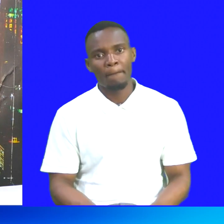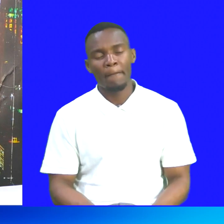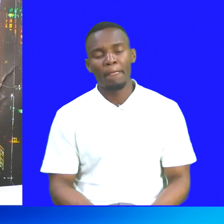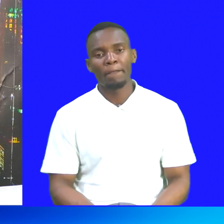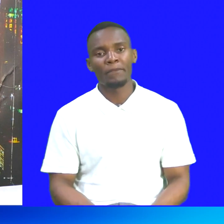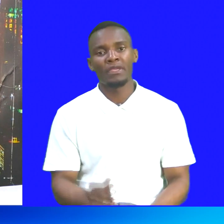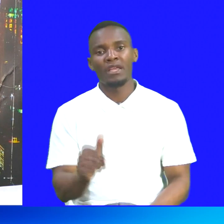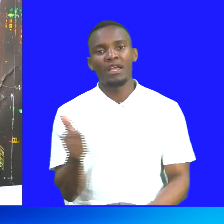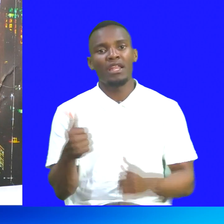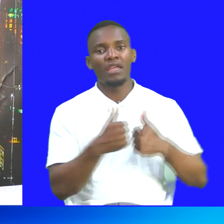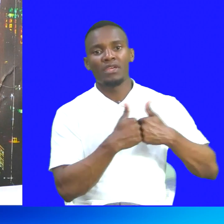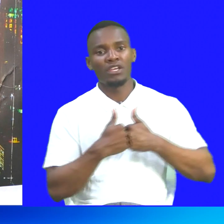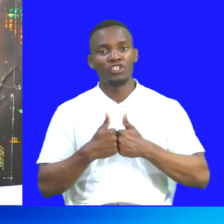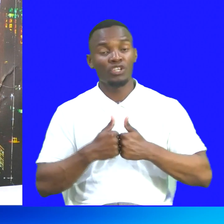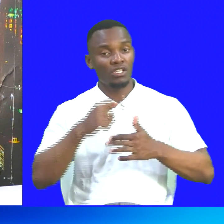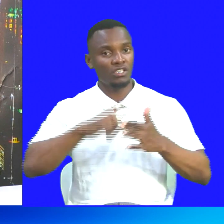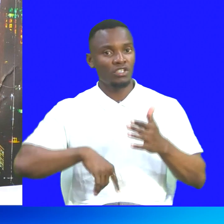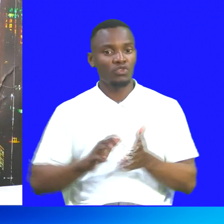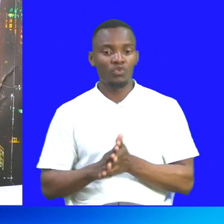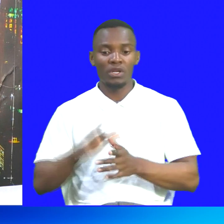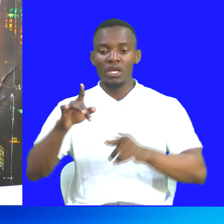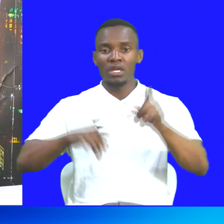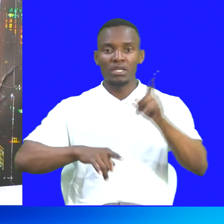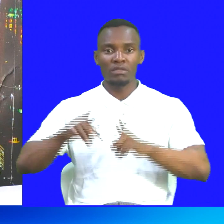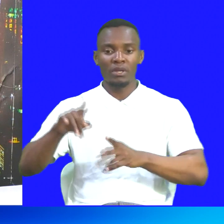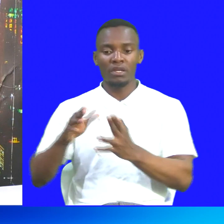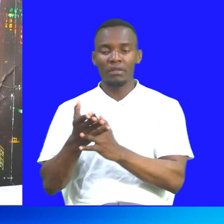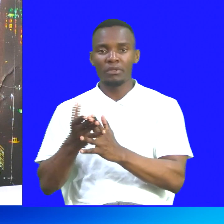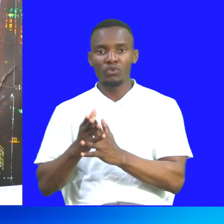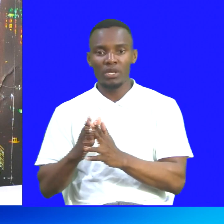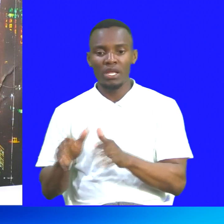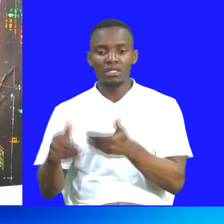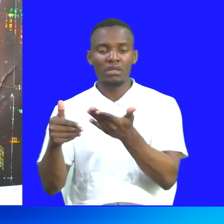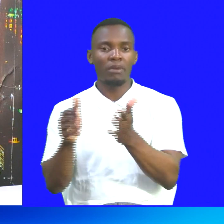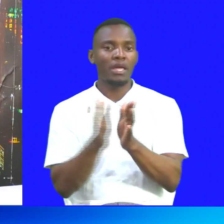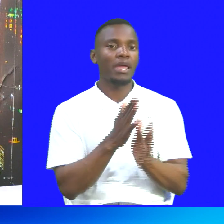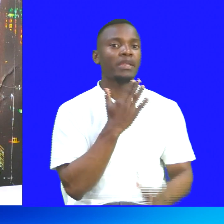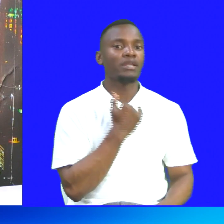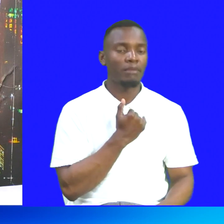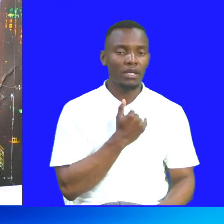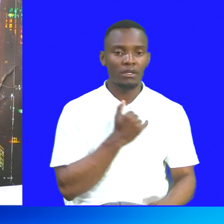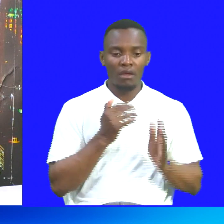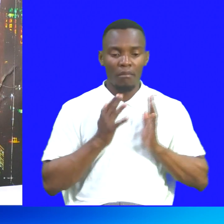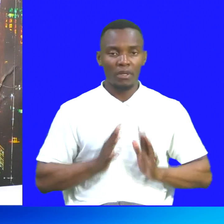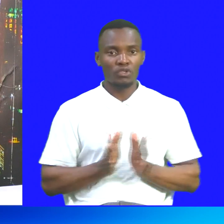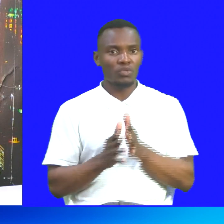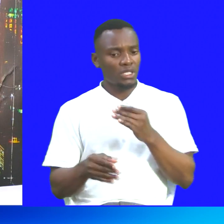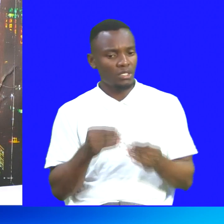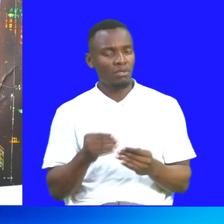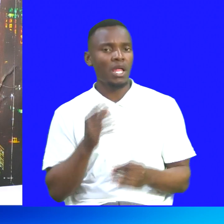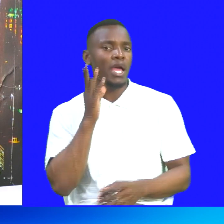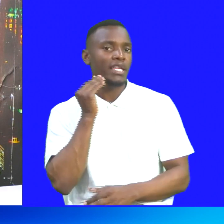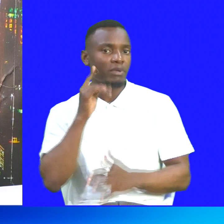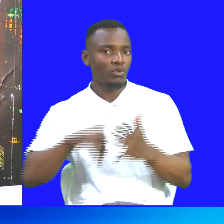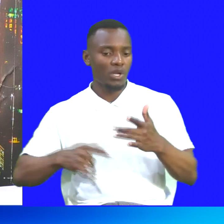Another challenge is the disparity between supply and demand. People with disabilities experience a considerable